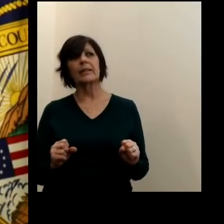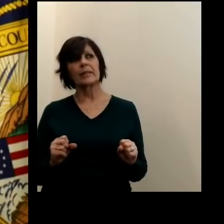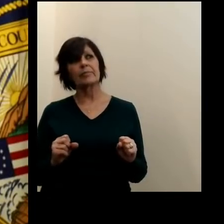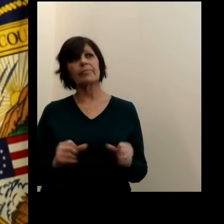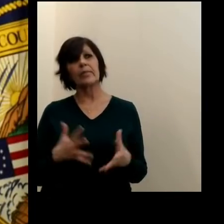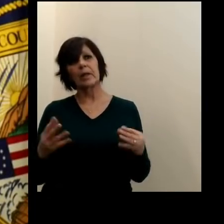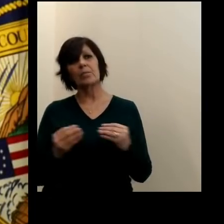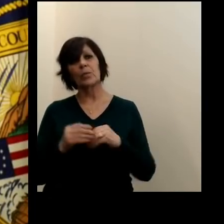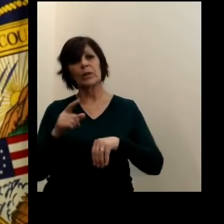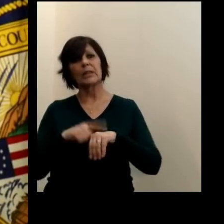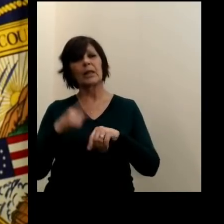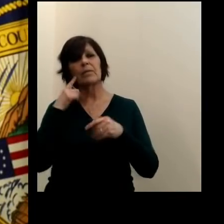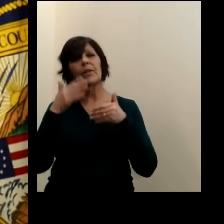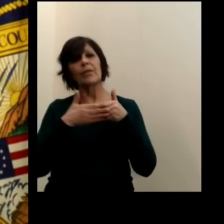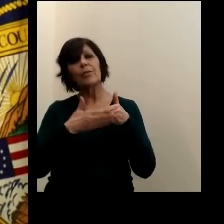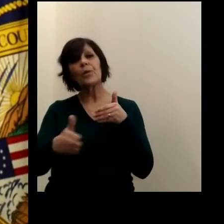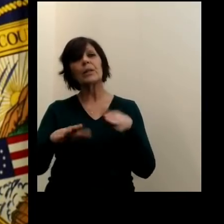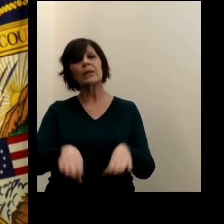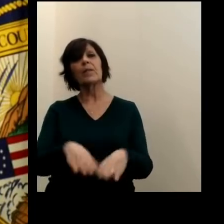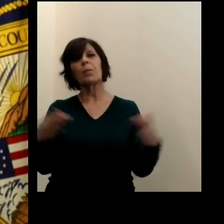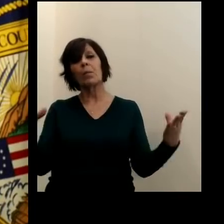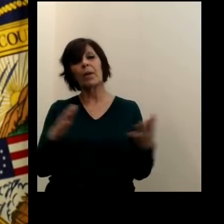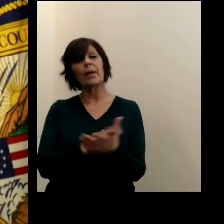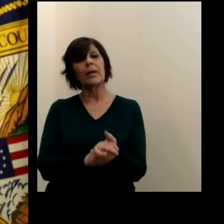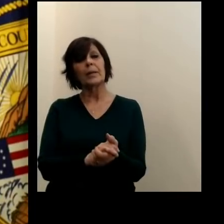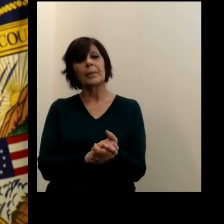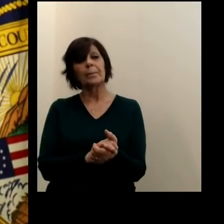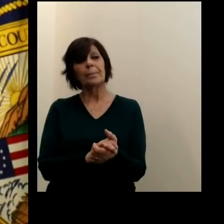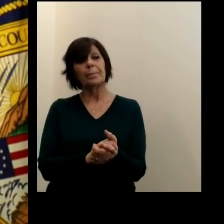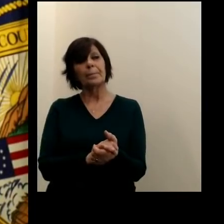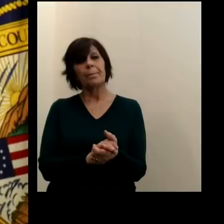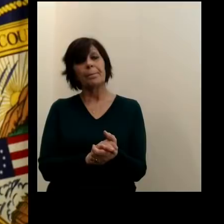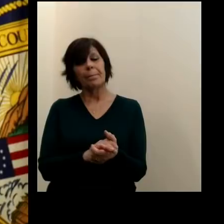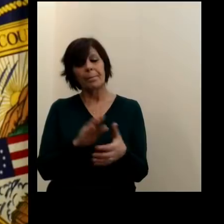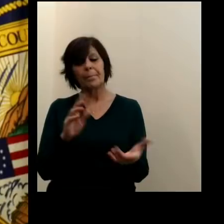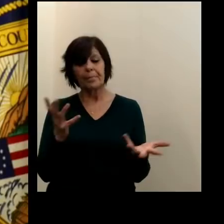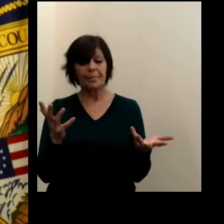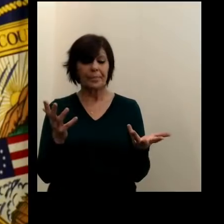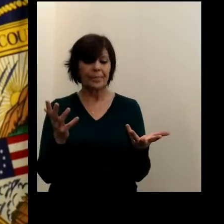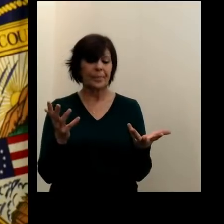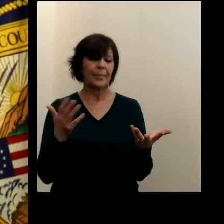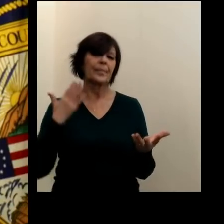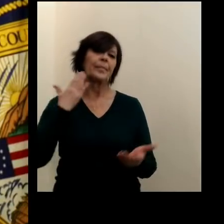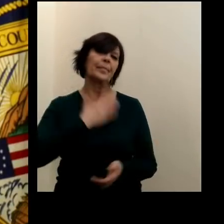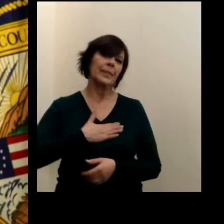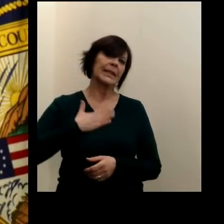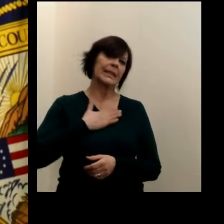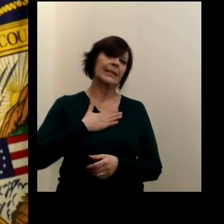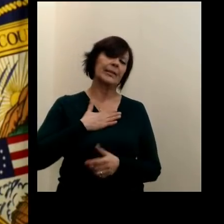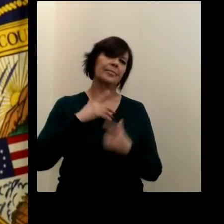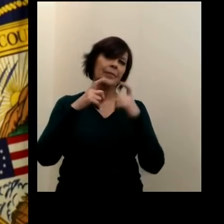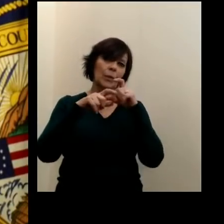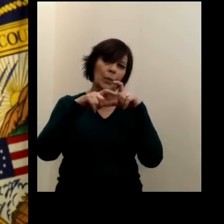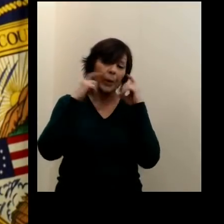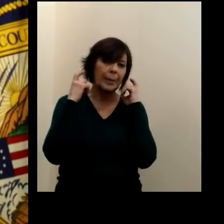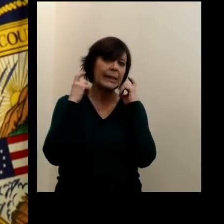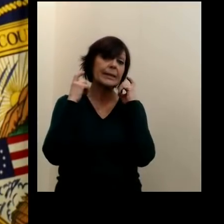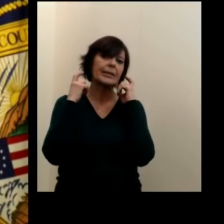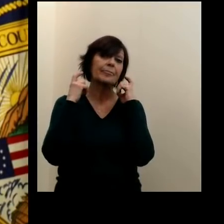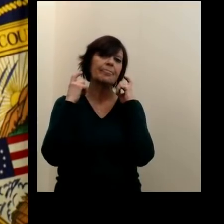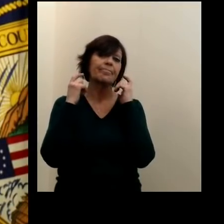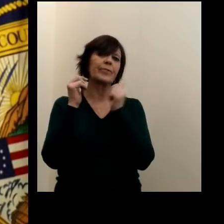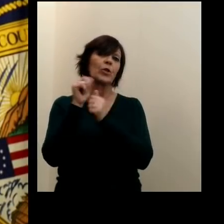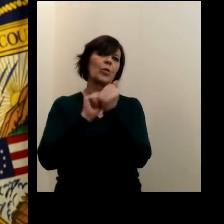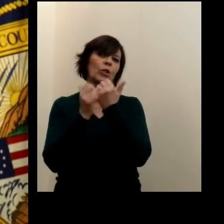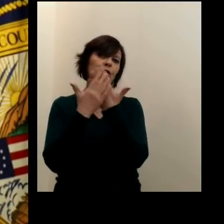otherwise portion of the general public that is going to be wants the vaccine. So please, wear a mask, wash